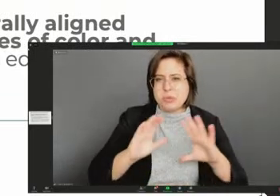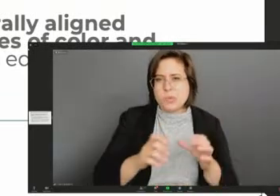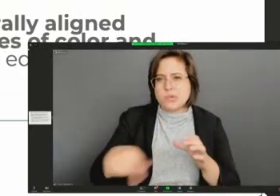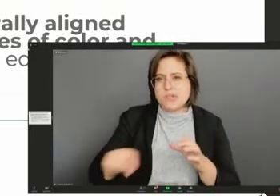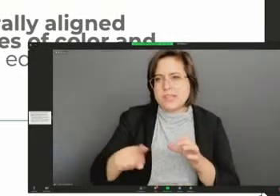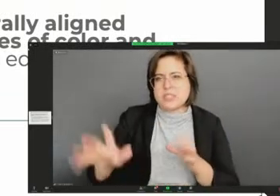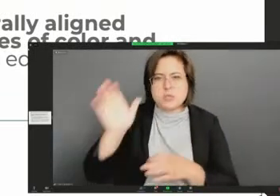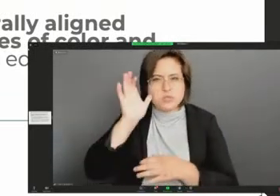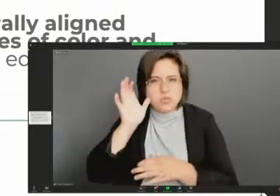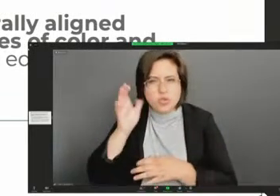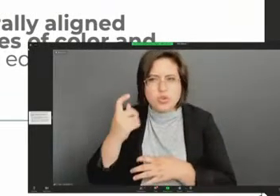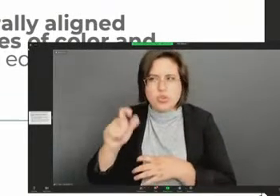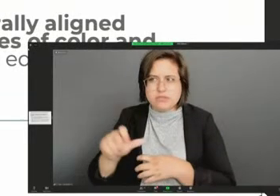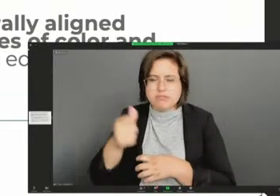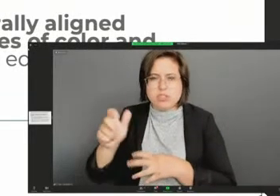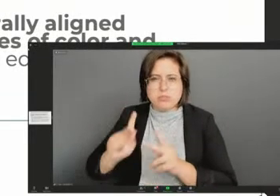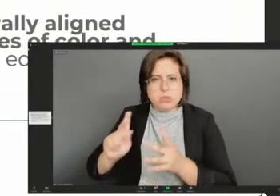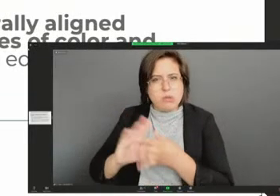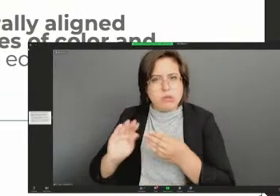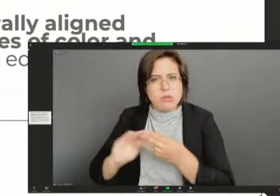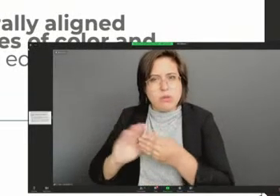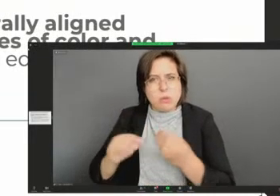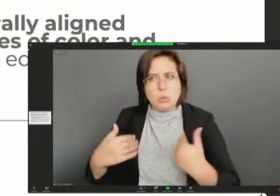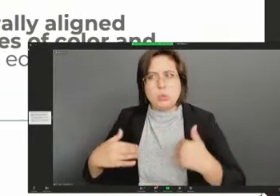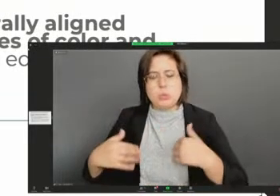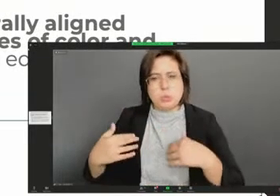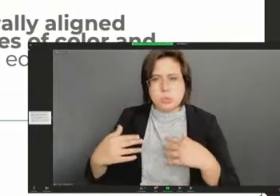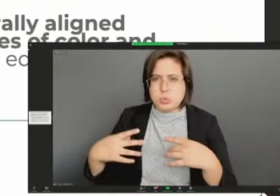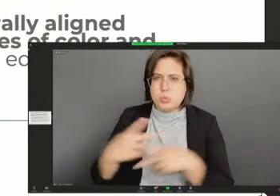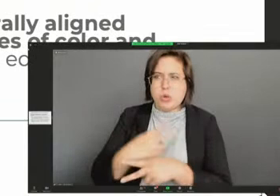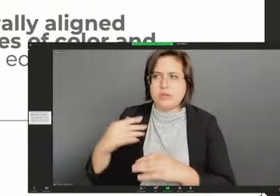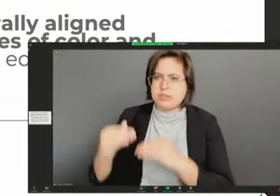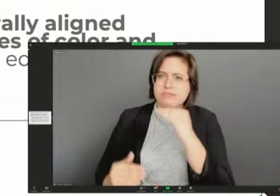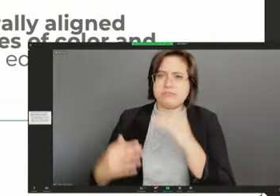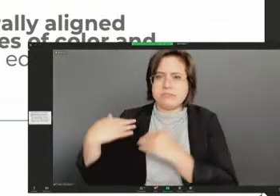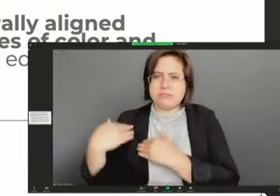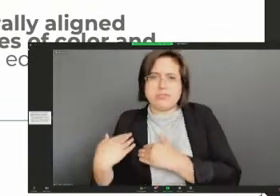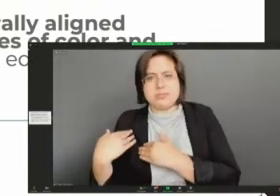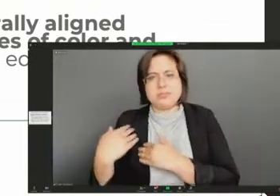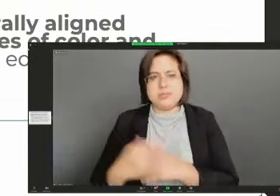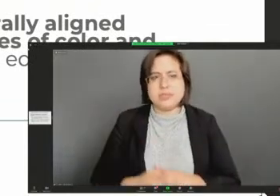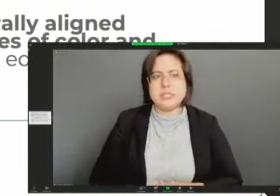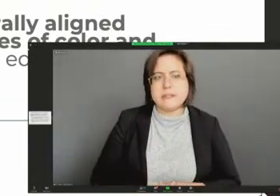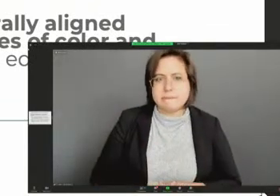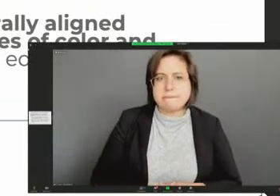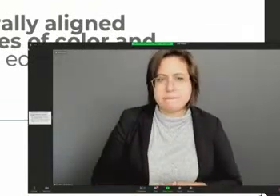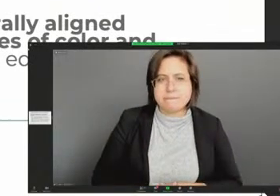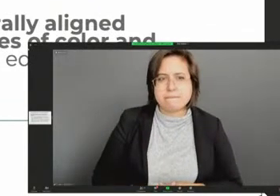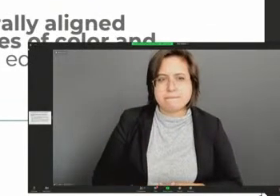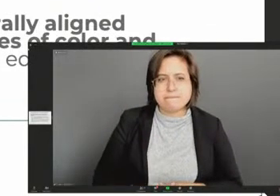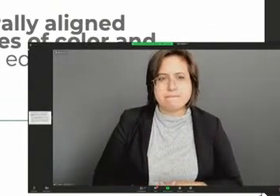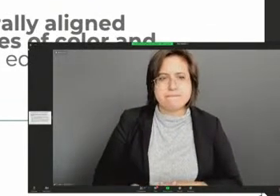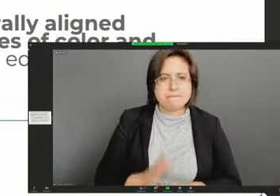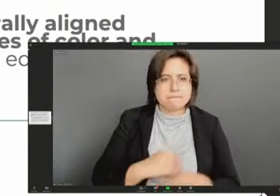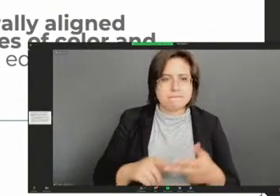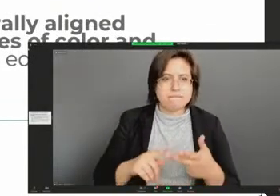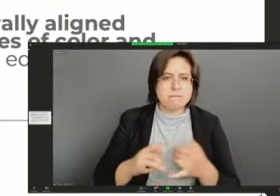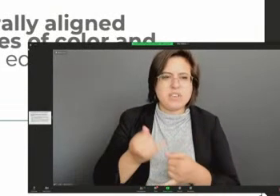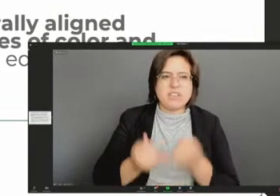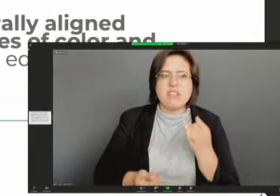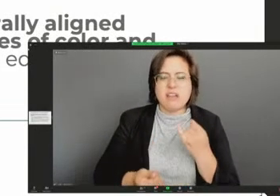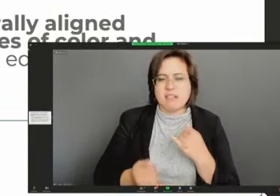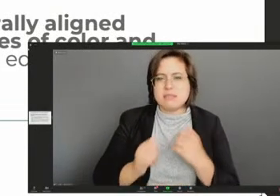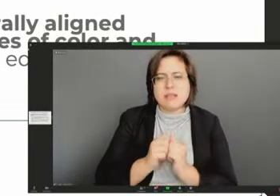already, are really disproportionately carrying that burden. So the last one is how do we make